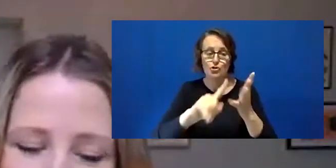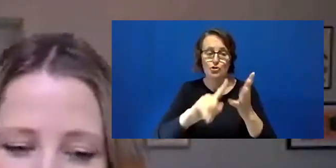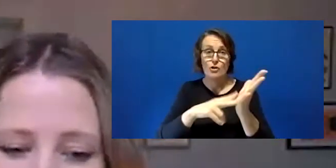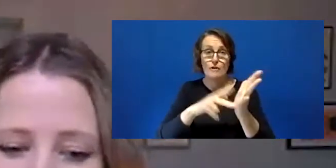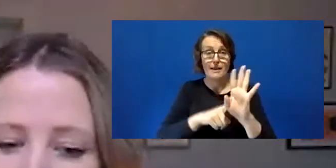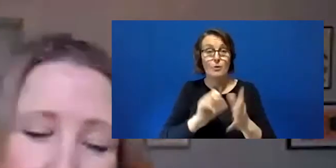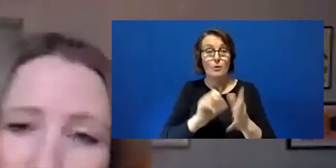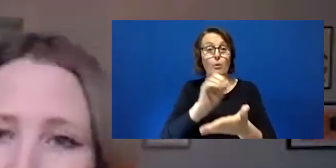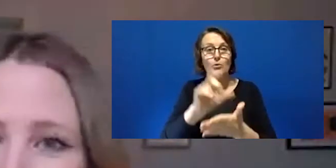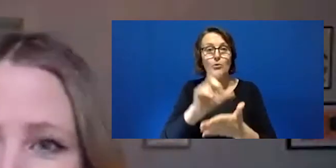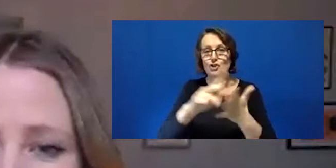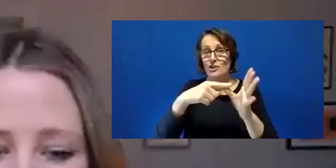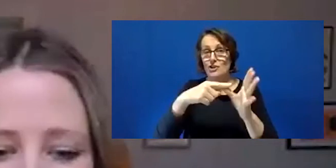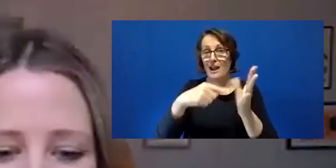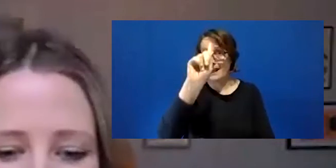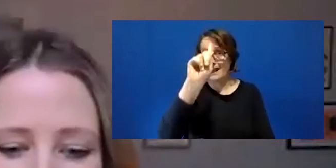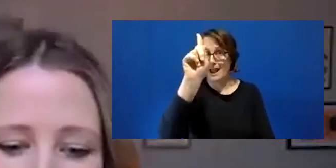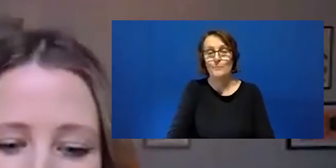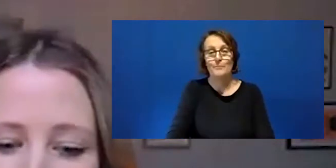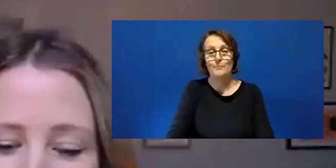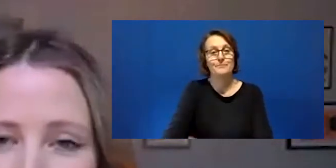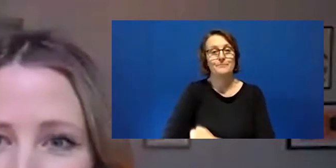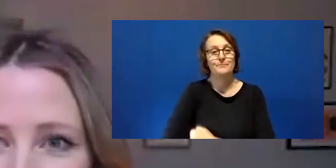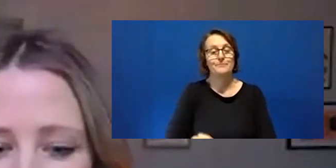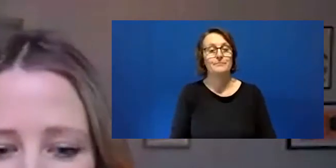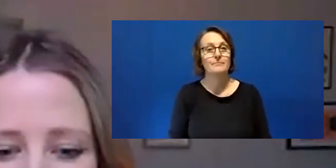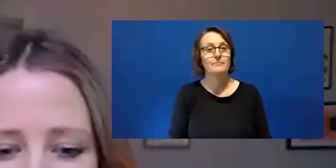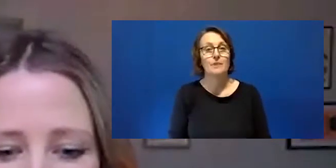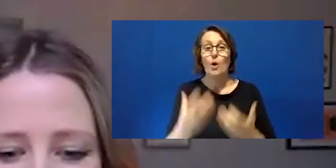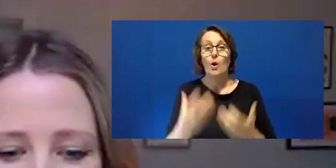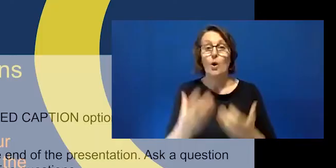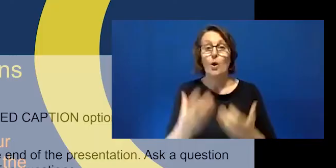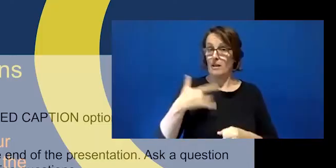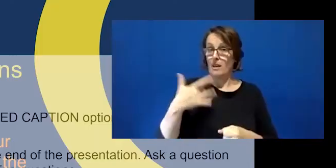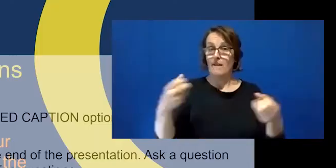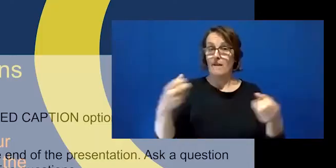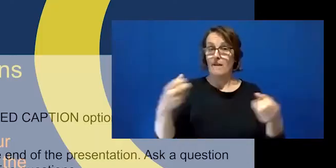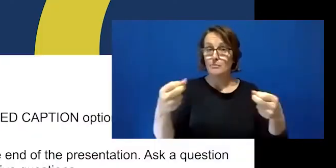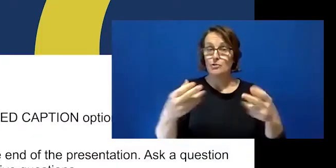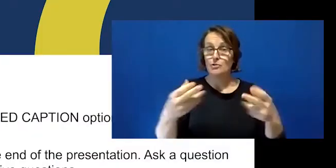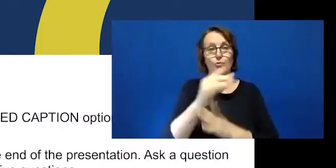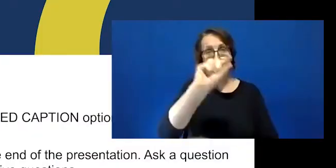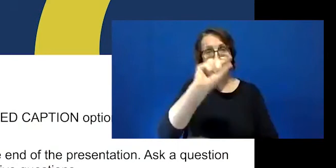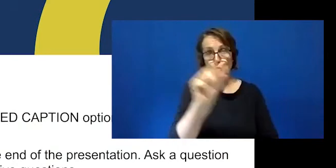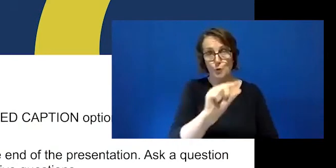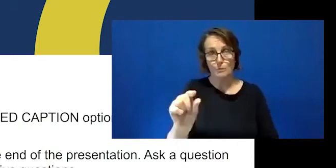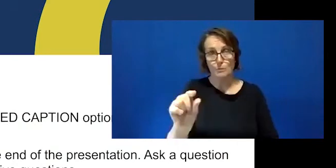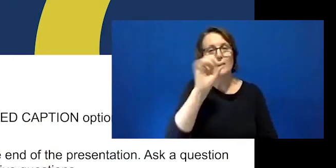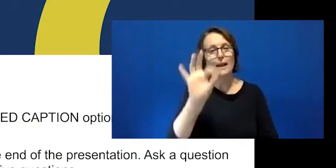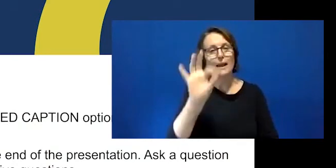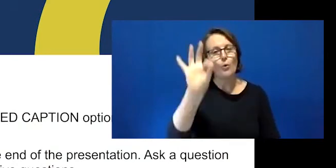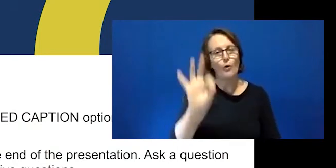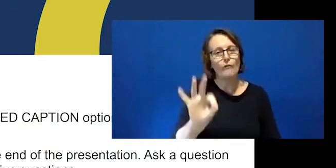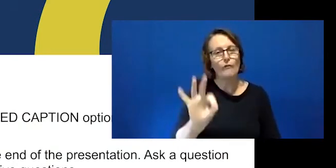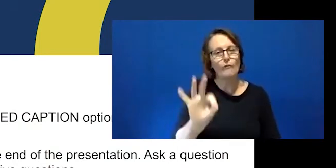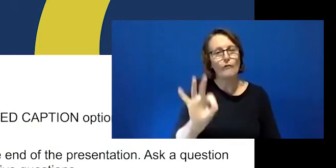And just quickly, a reminder of housekeeping. Live captioning is available via Zoom and can be toggled on or off using the CC button below if